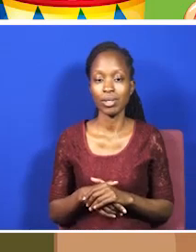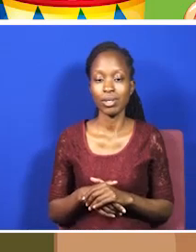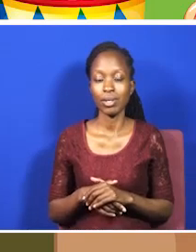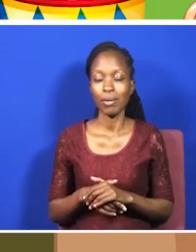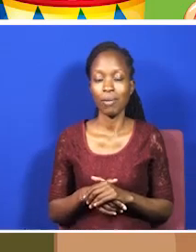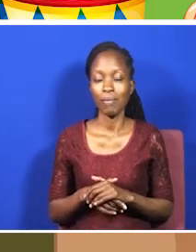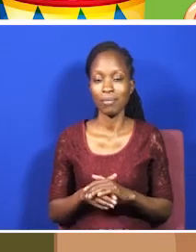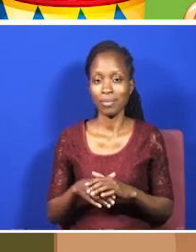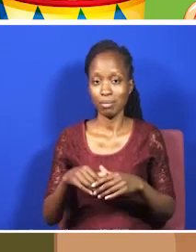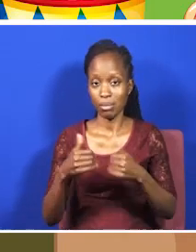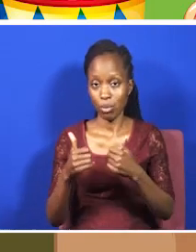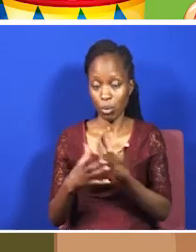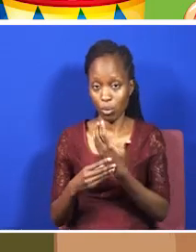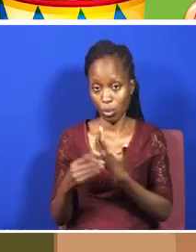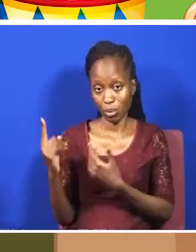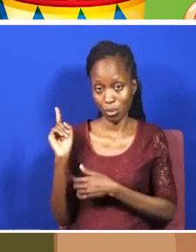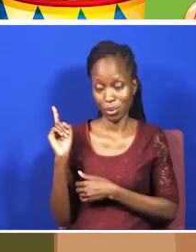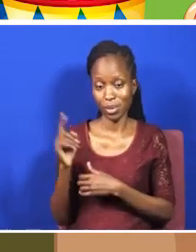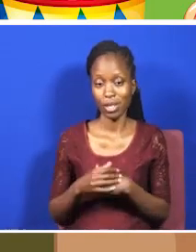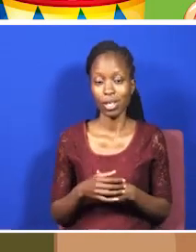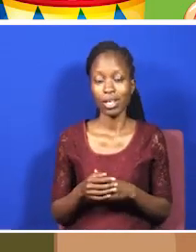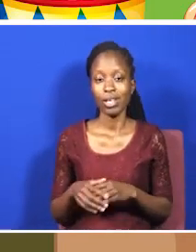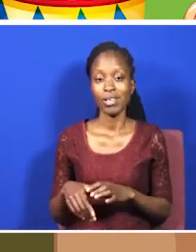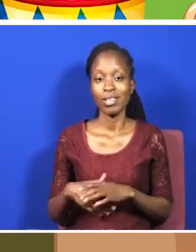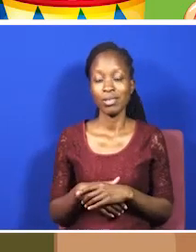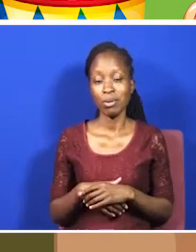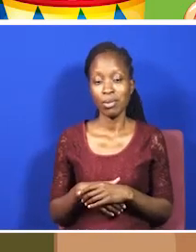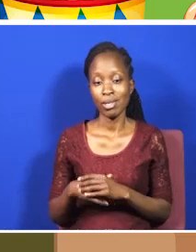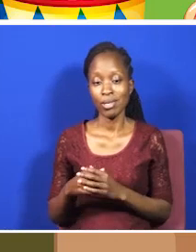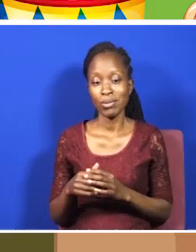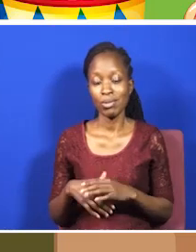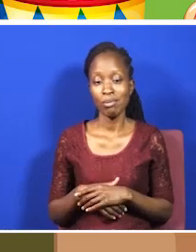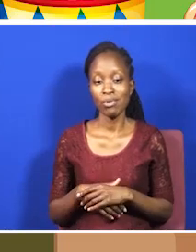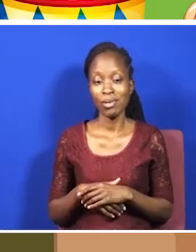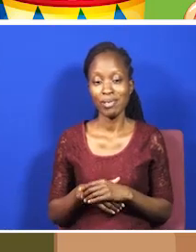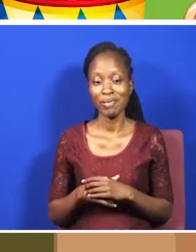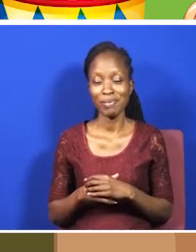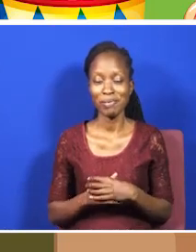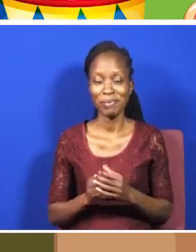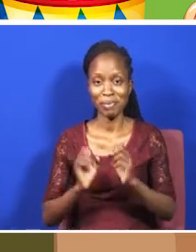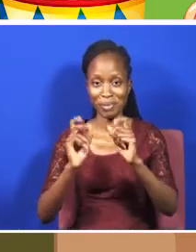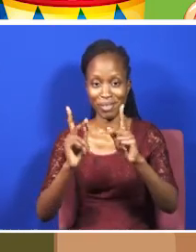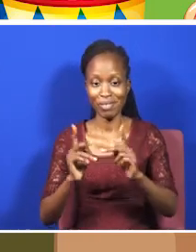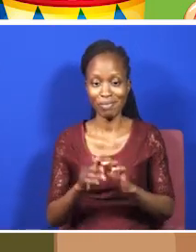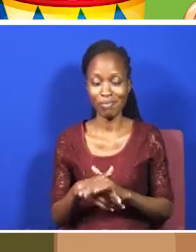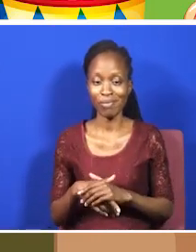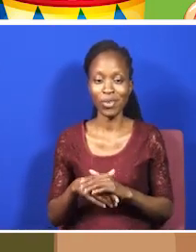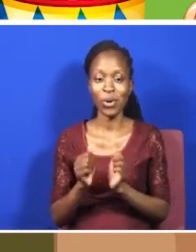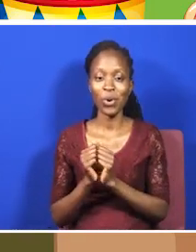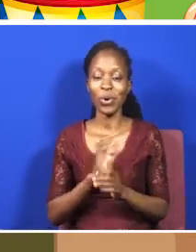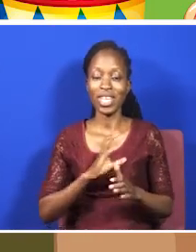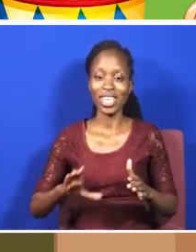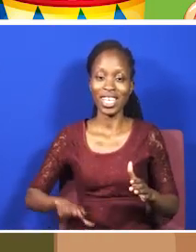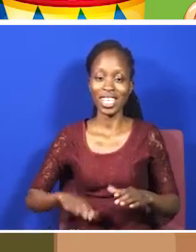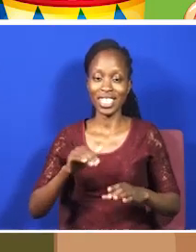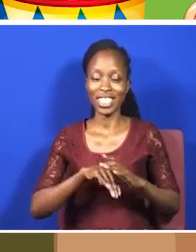Christ, and then we point to our heart, and then we sail the same way we sail, and then we say home.